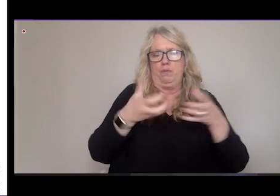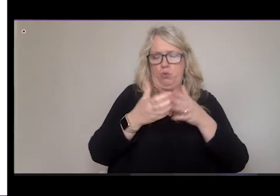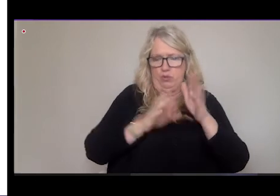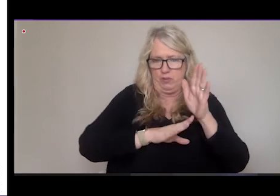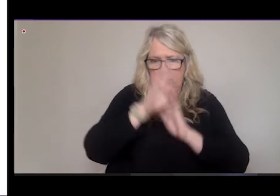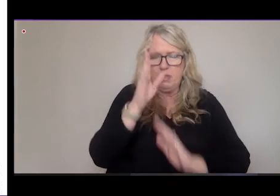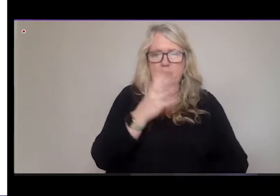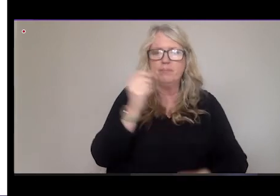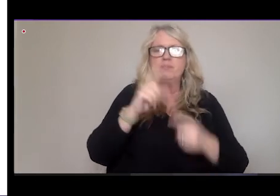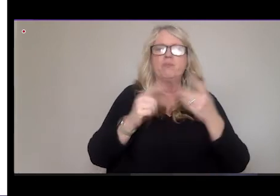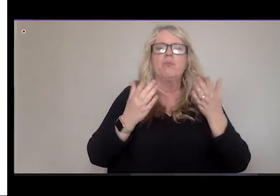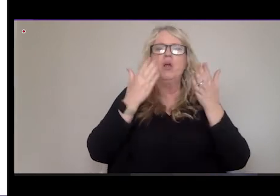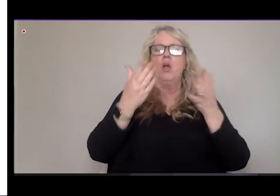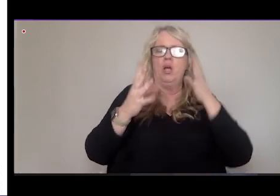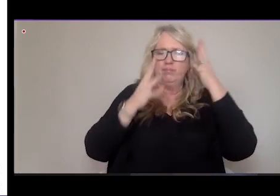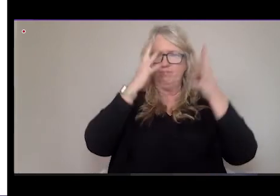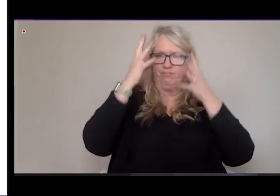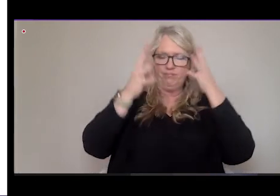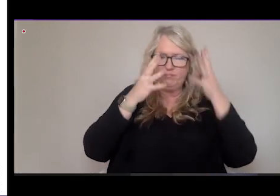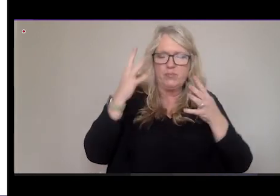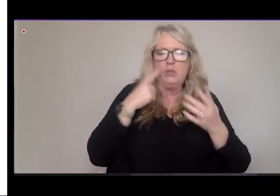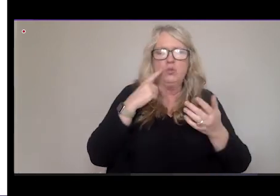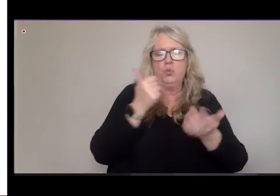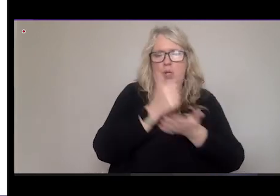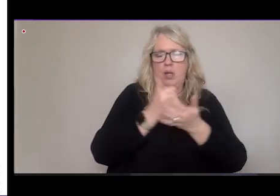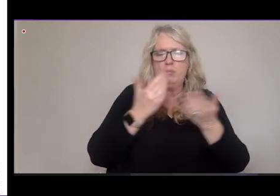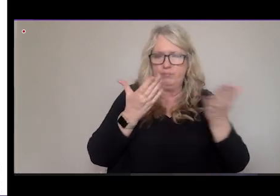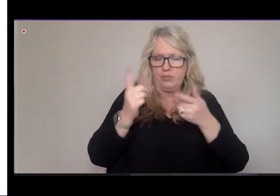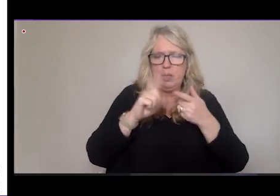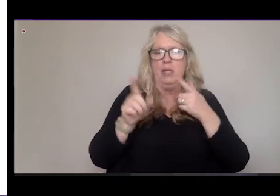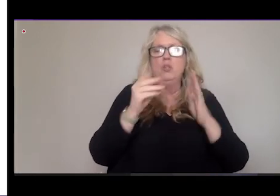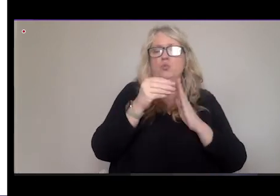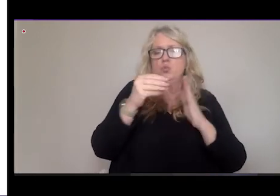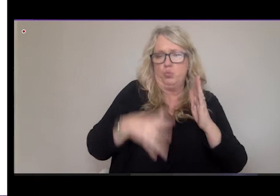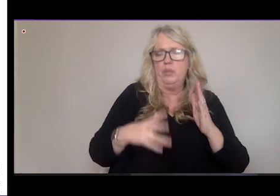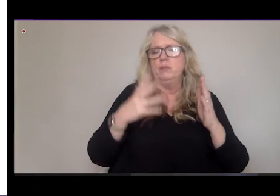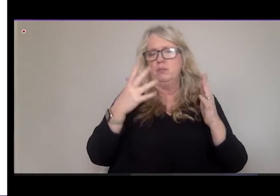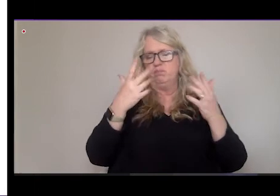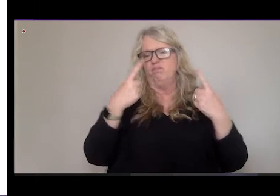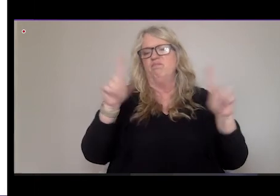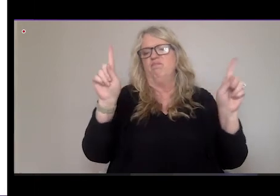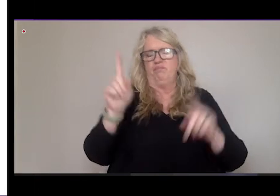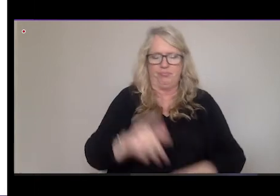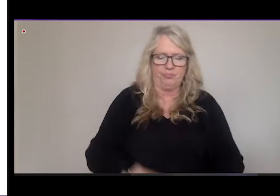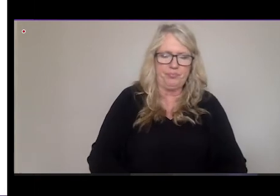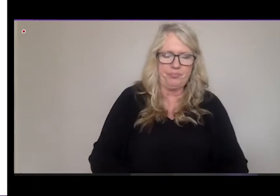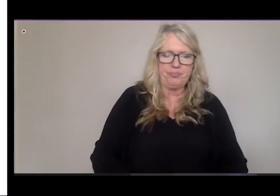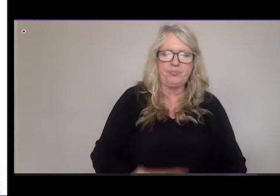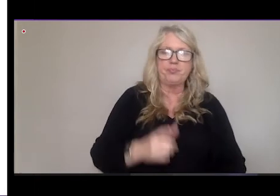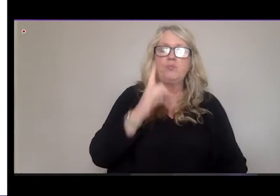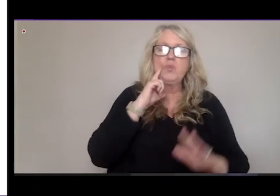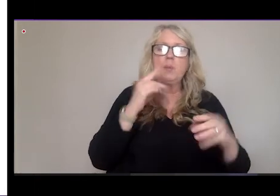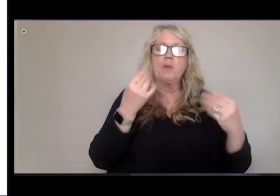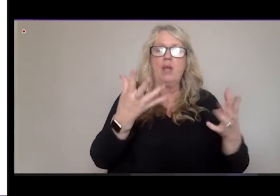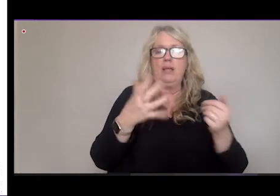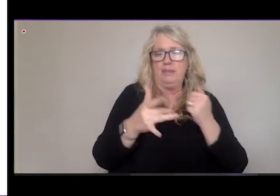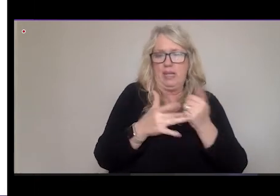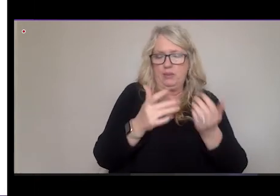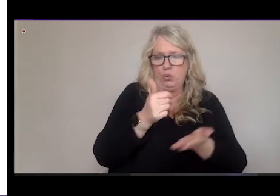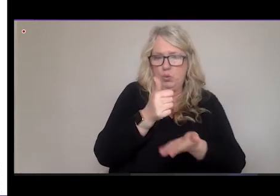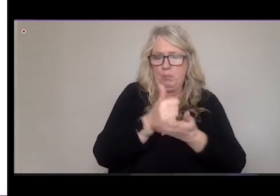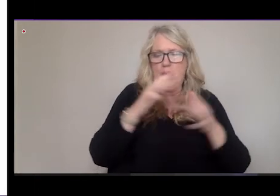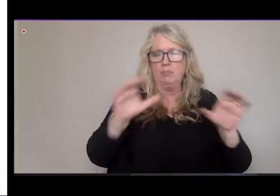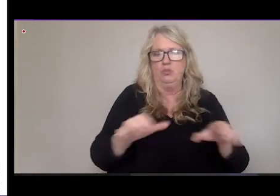and workforce development practices and offers innovative solutions to facilitate student educational success.